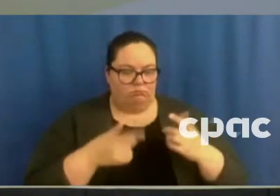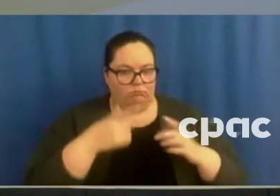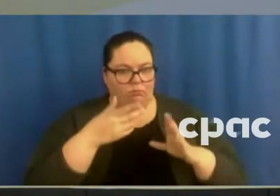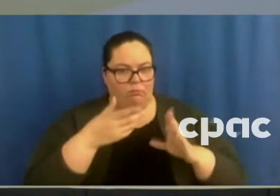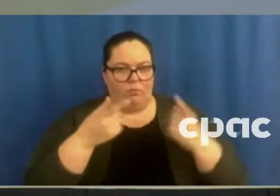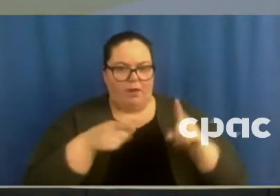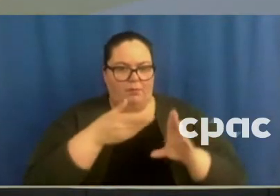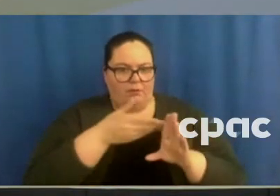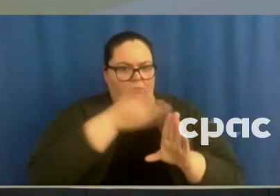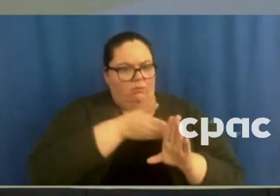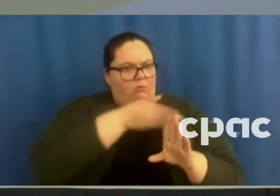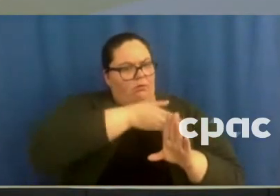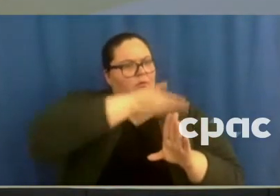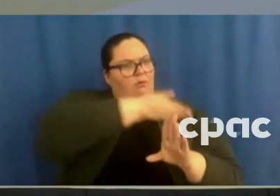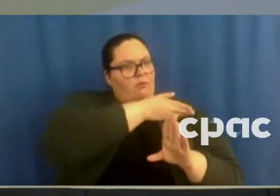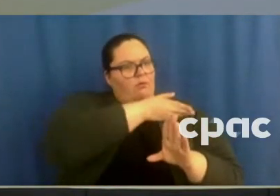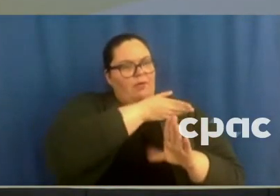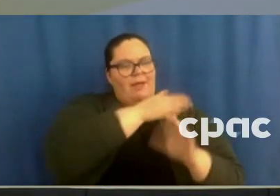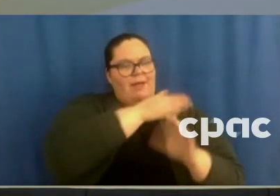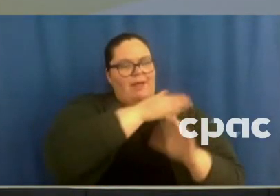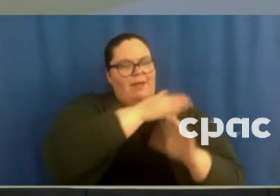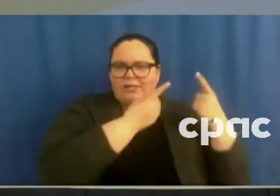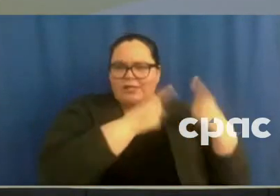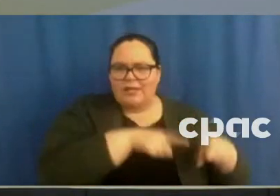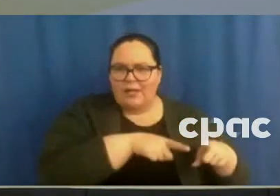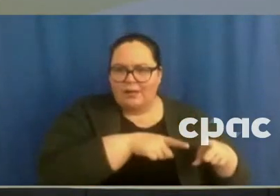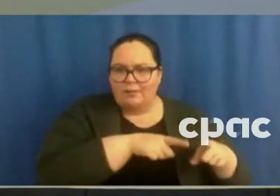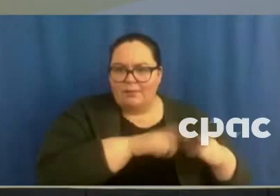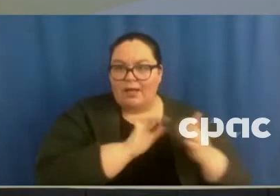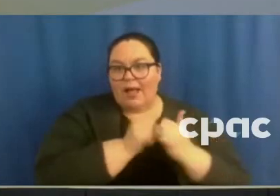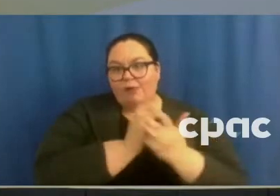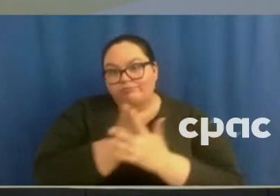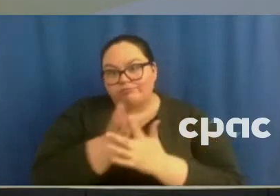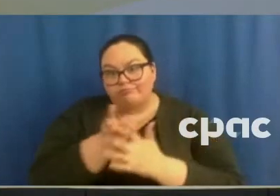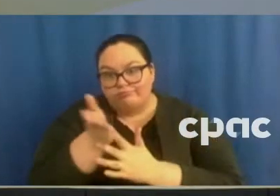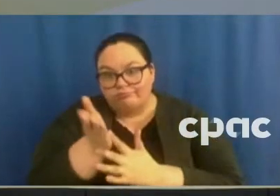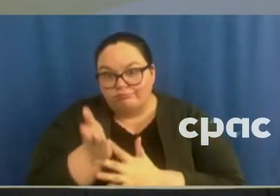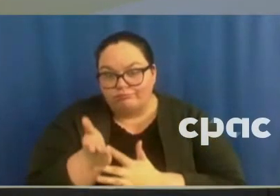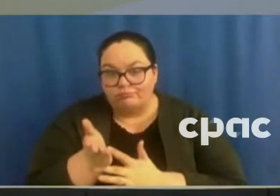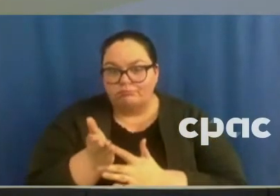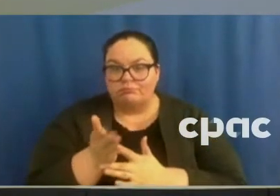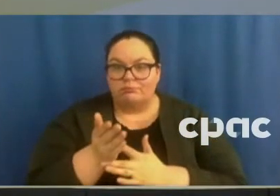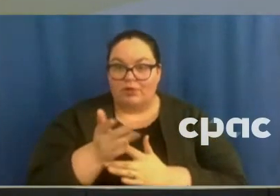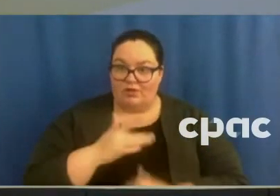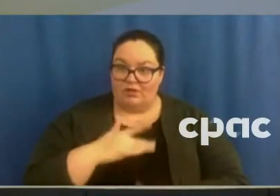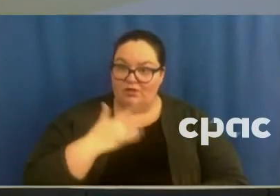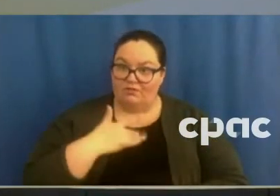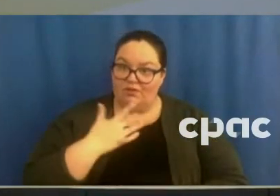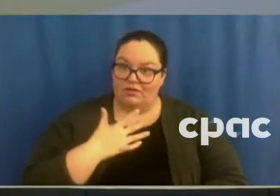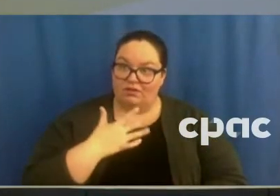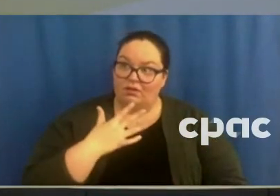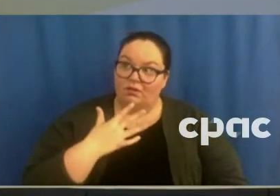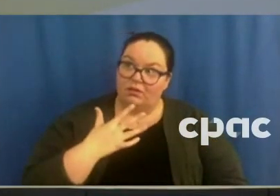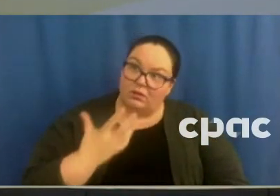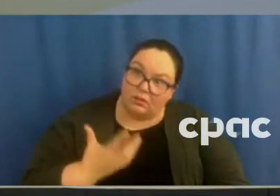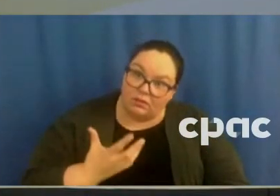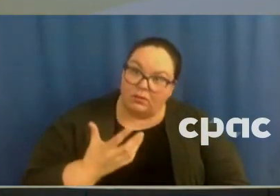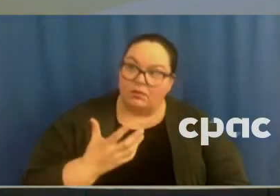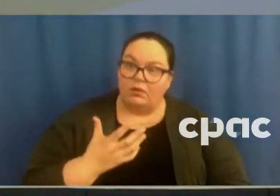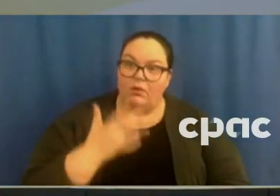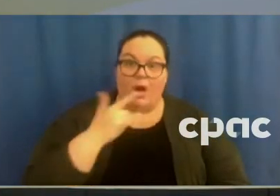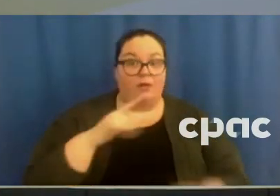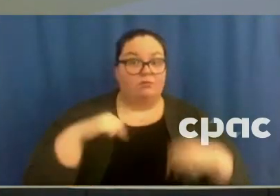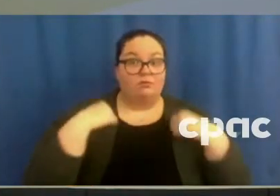bit more broadly about how the province will get past this, and if it's discouraging just given how positive things have